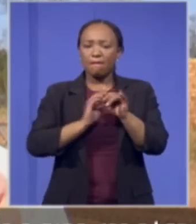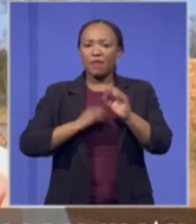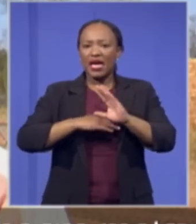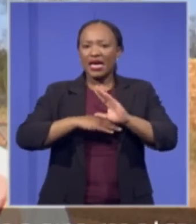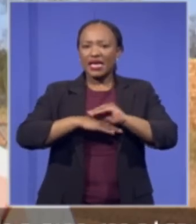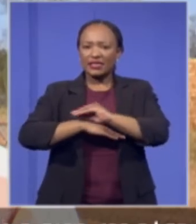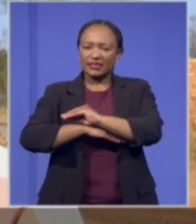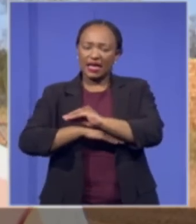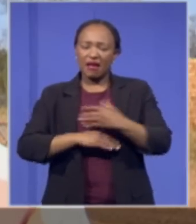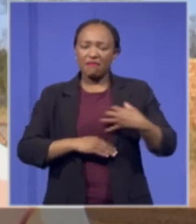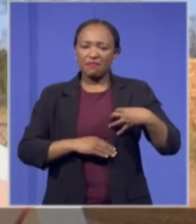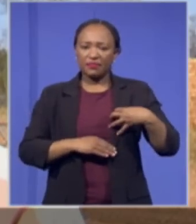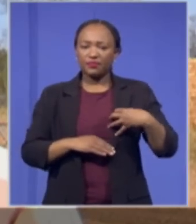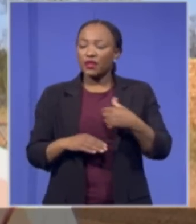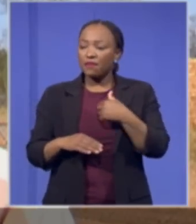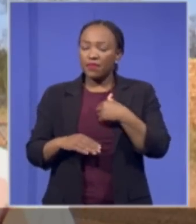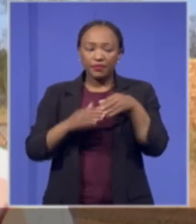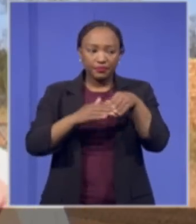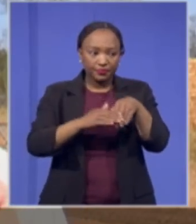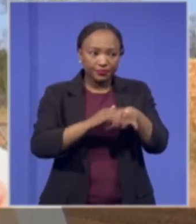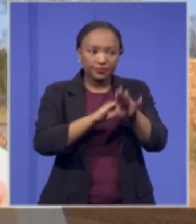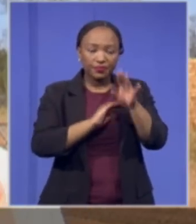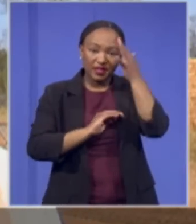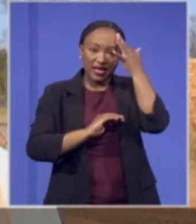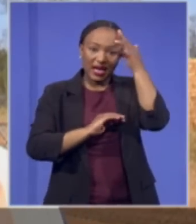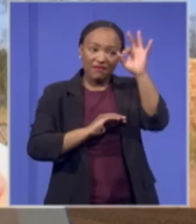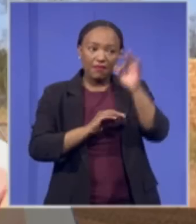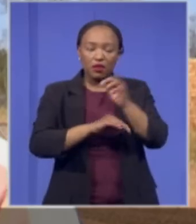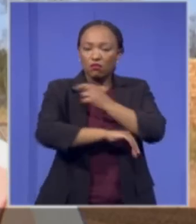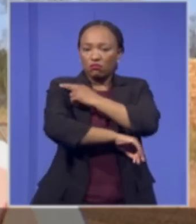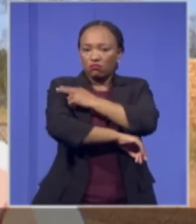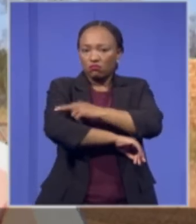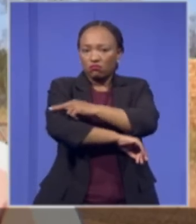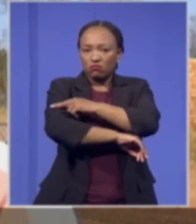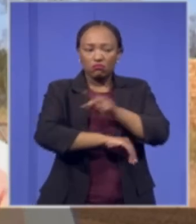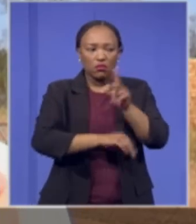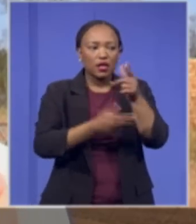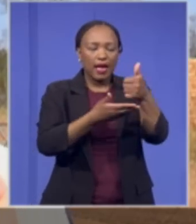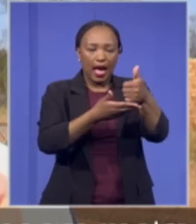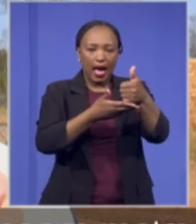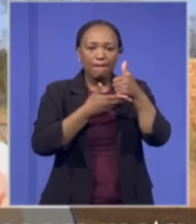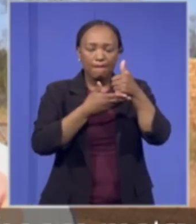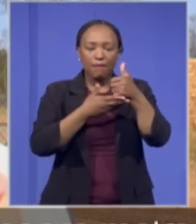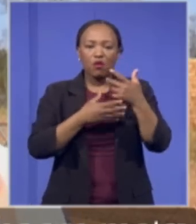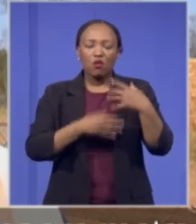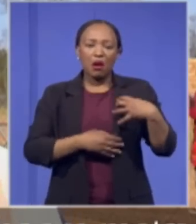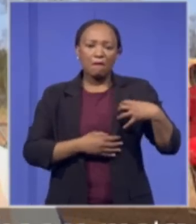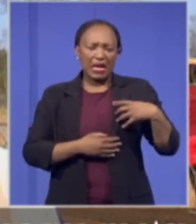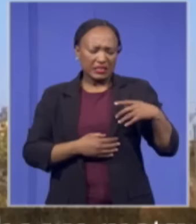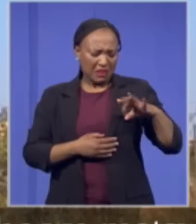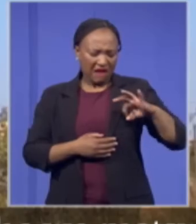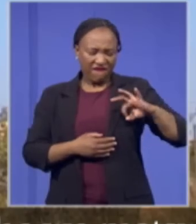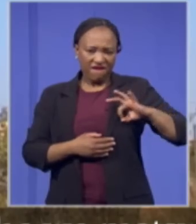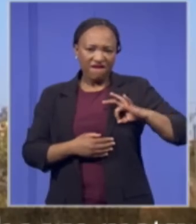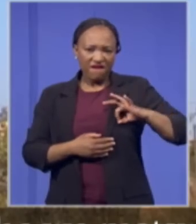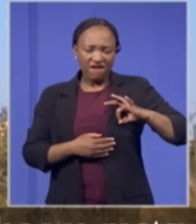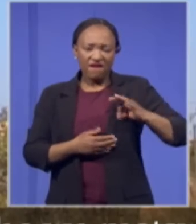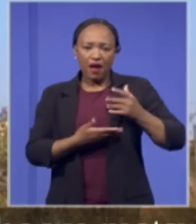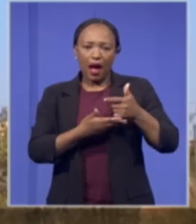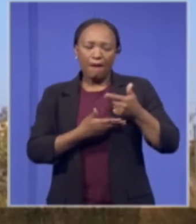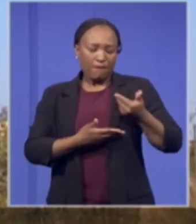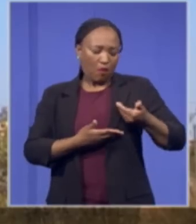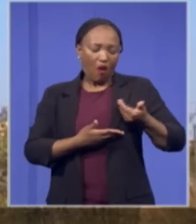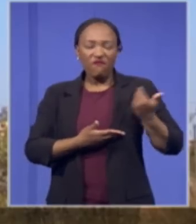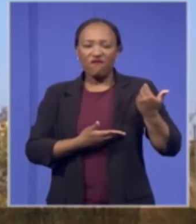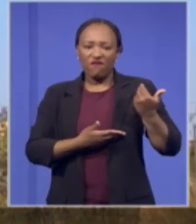to a government hospital whereby they were able to help me to remove the breast lump that I had. Department of